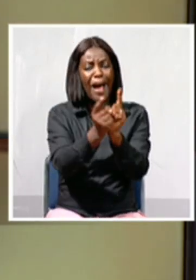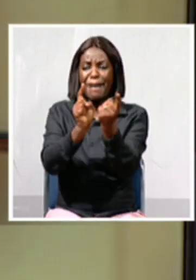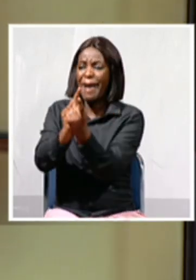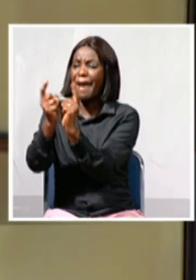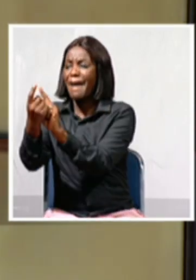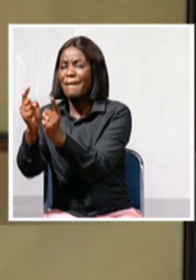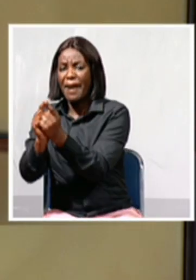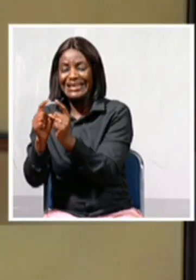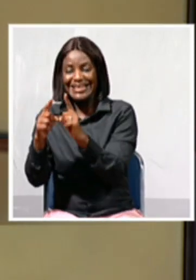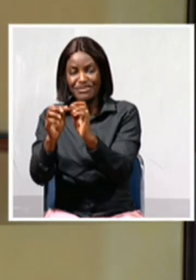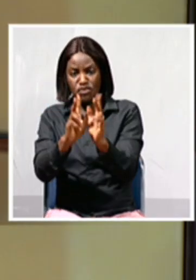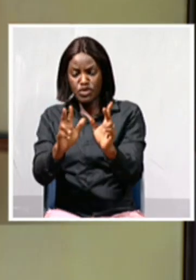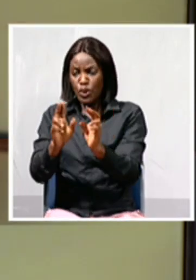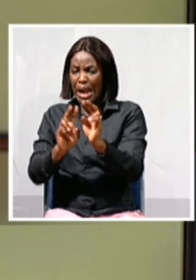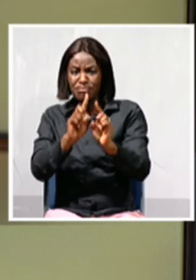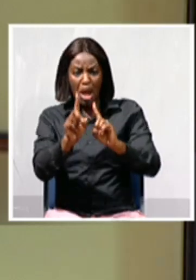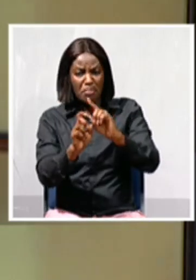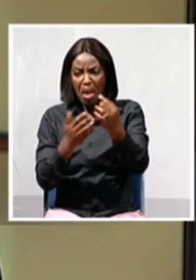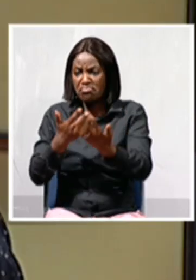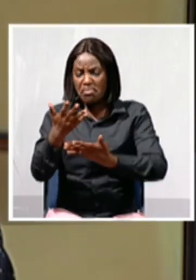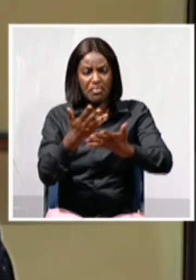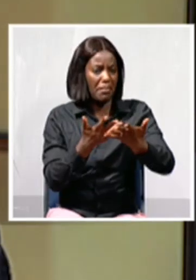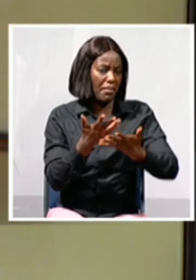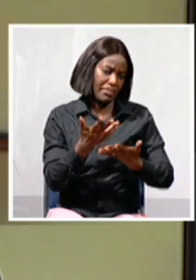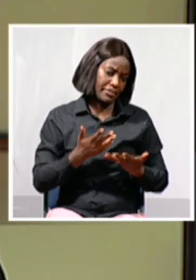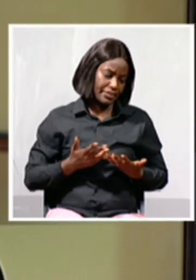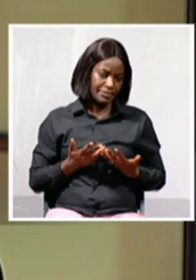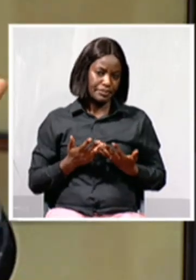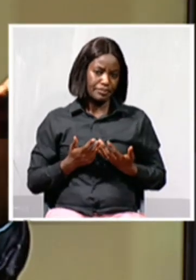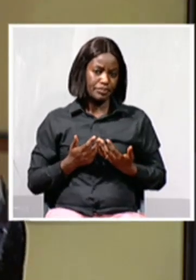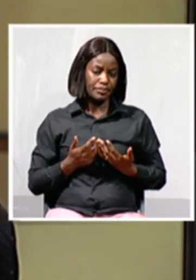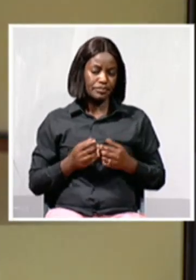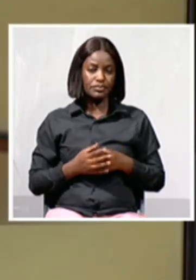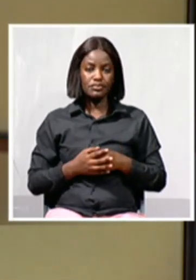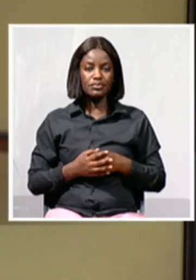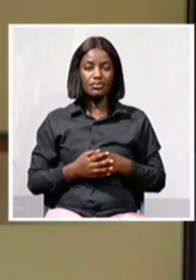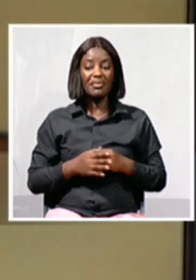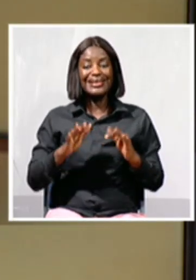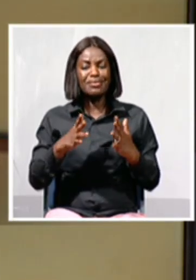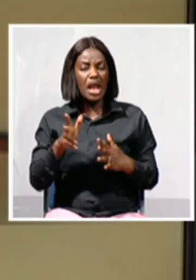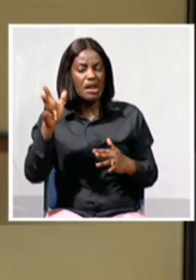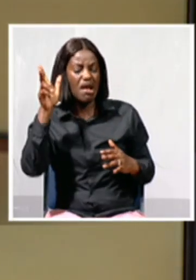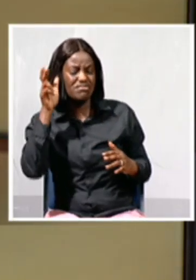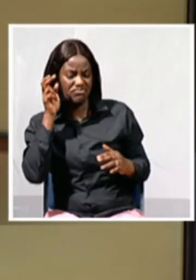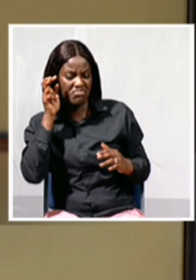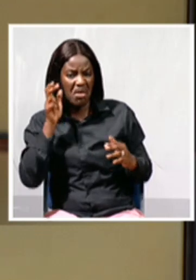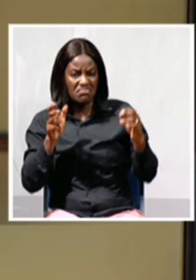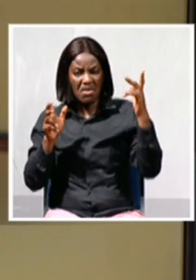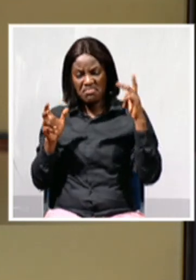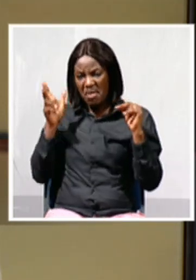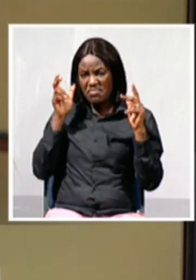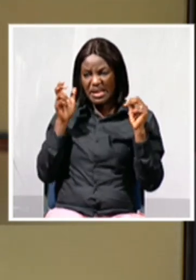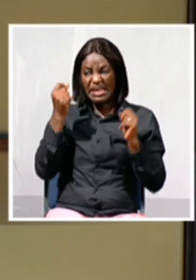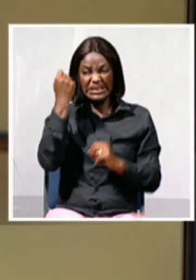don't vote? And a lot of the reasons we get, Denver, because sometimes you hear them and then you're like, okay, I hear and I understand